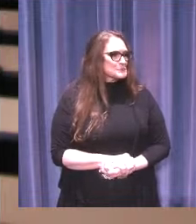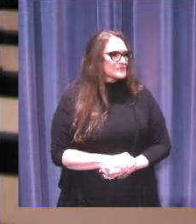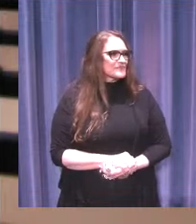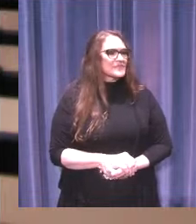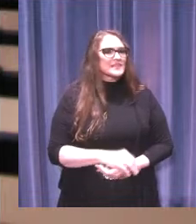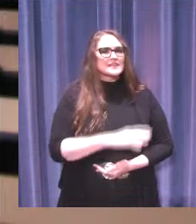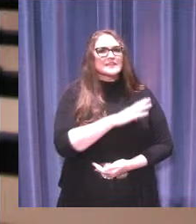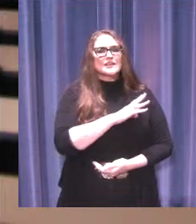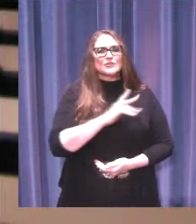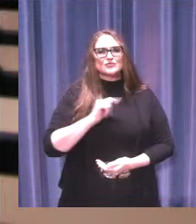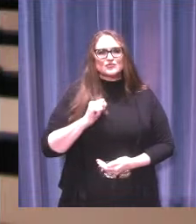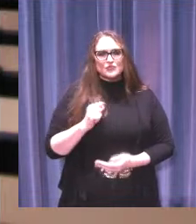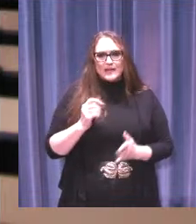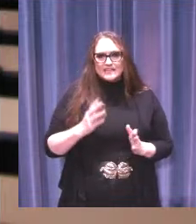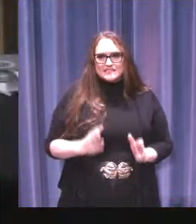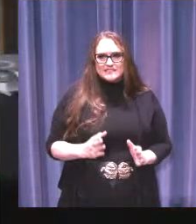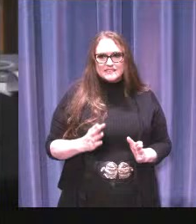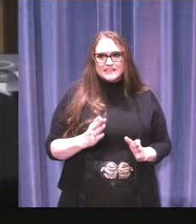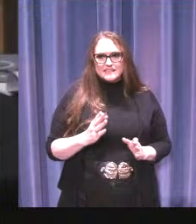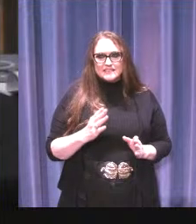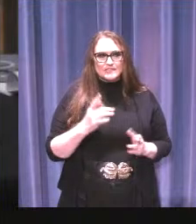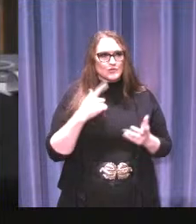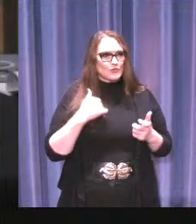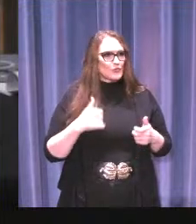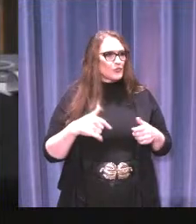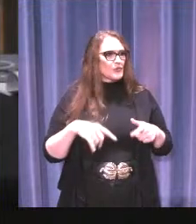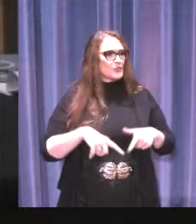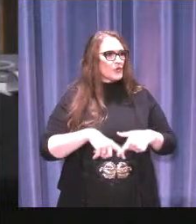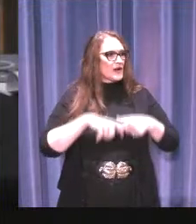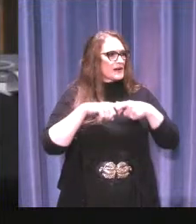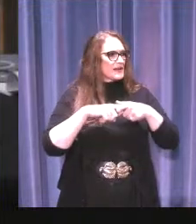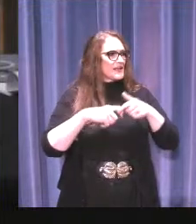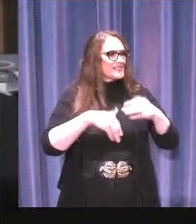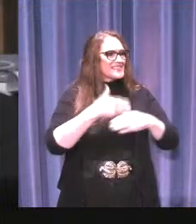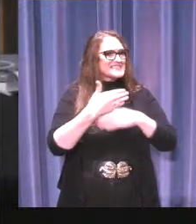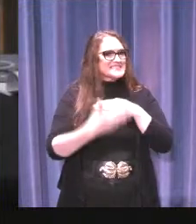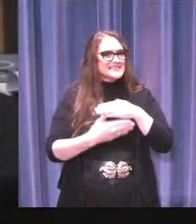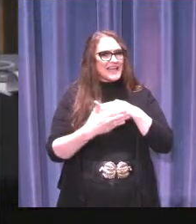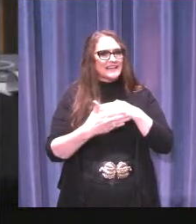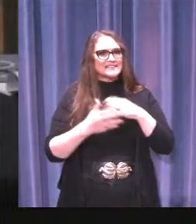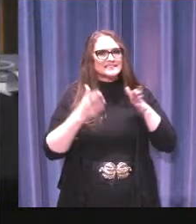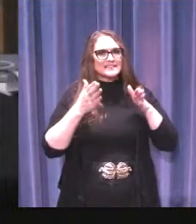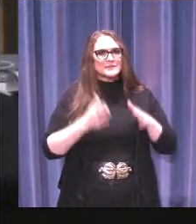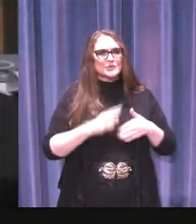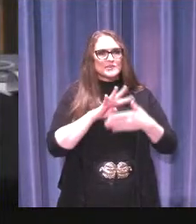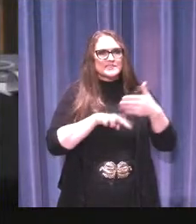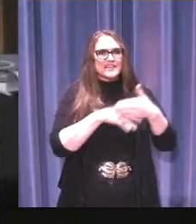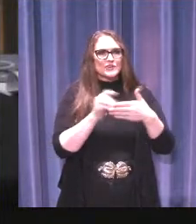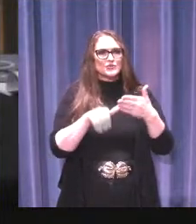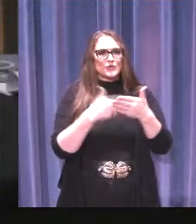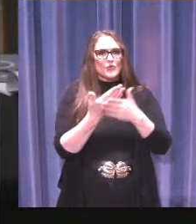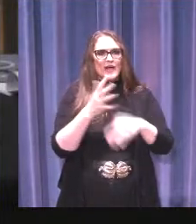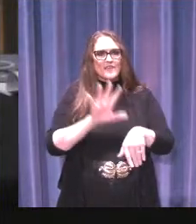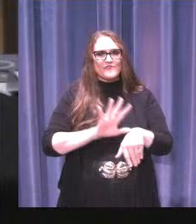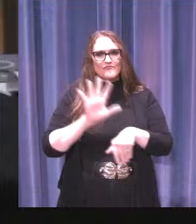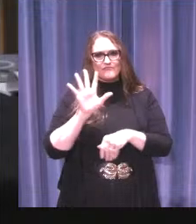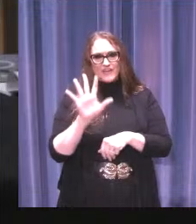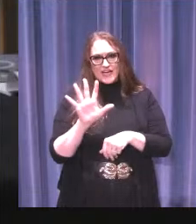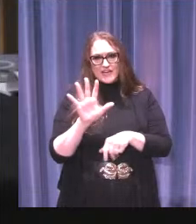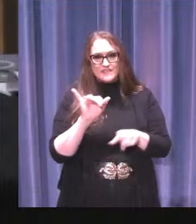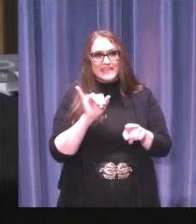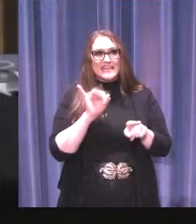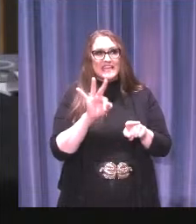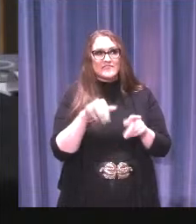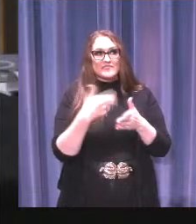Trustees, do we want to go to recess? Our next candidate is scheduled to arrive at 5. If they're